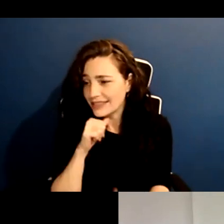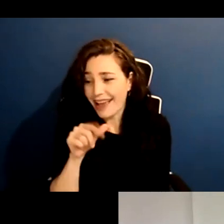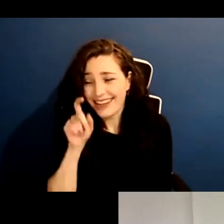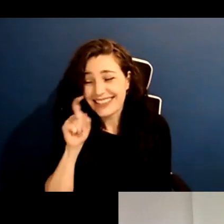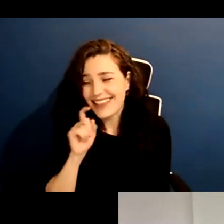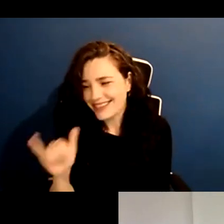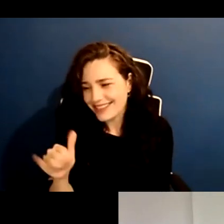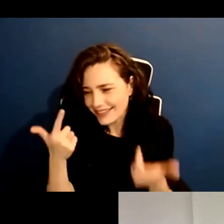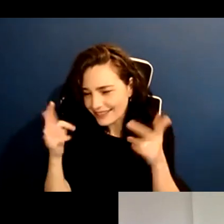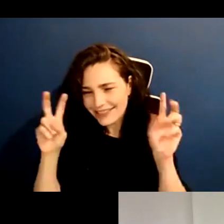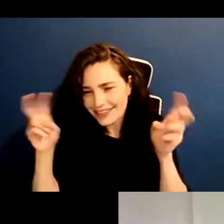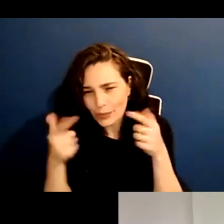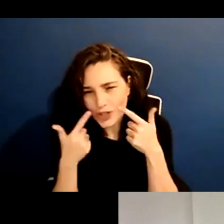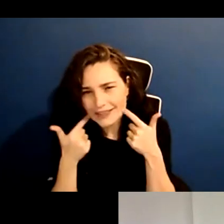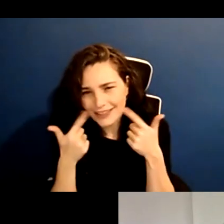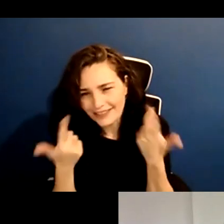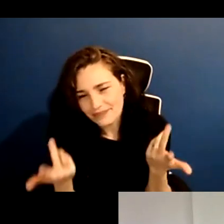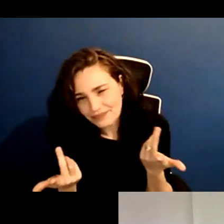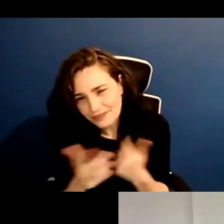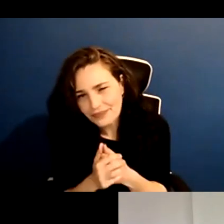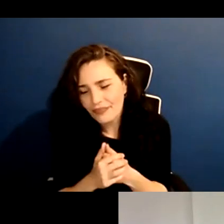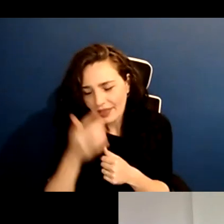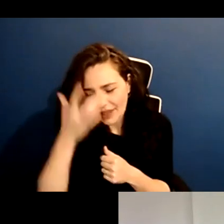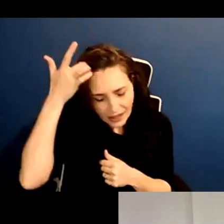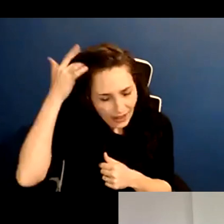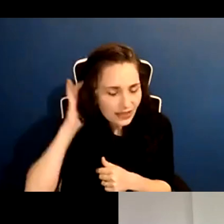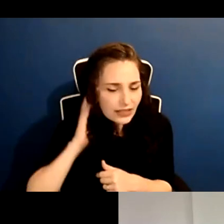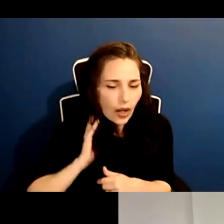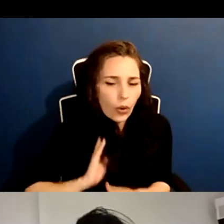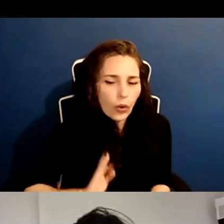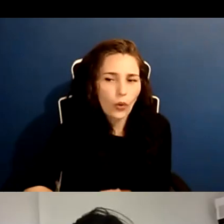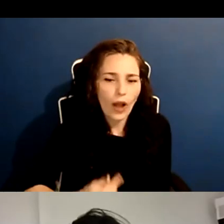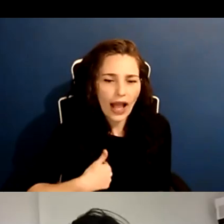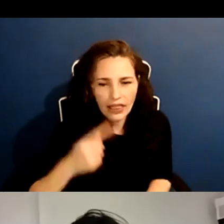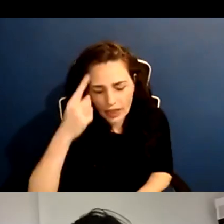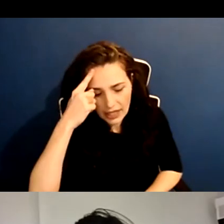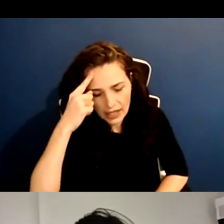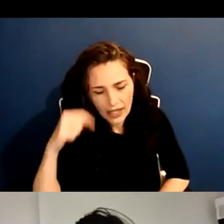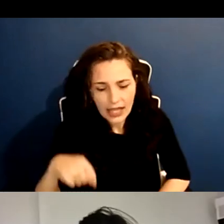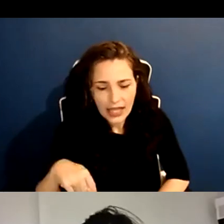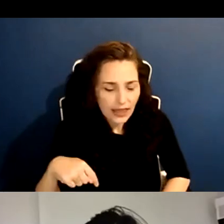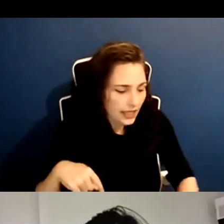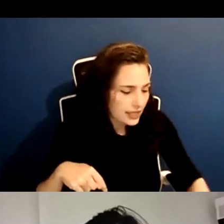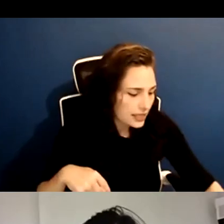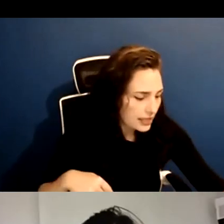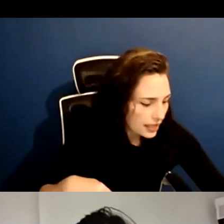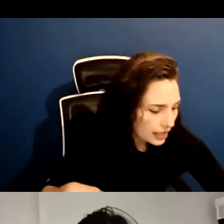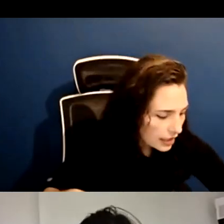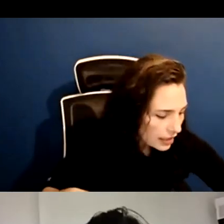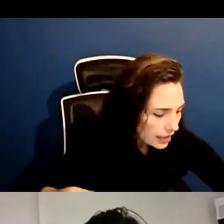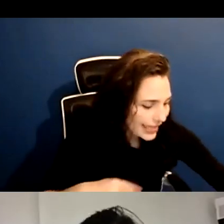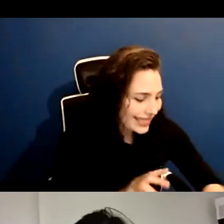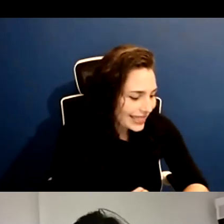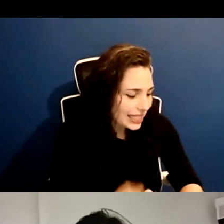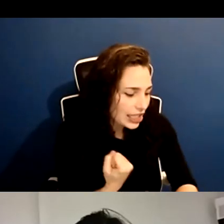in a way. Yeah. Say that. But I think this year we've actually been, you know, in a way it was